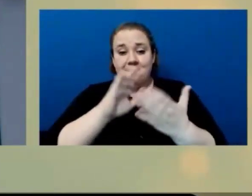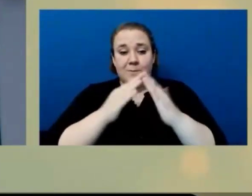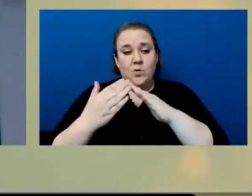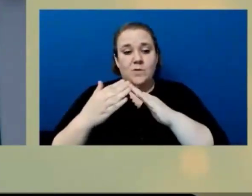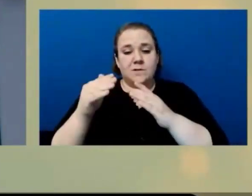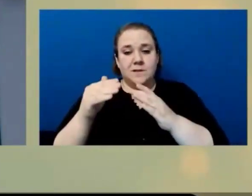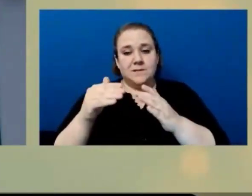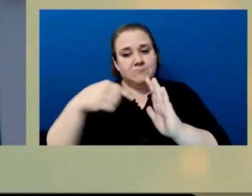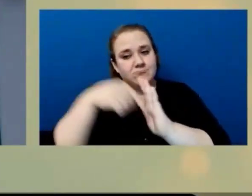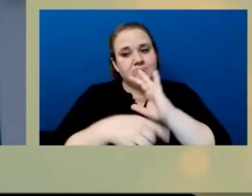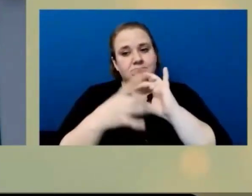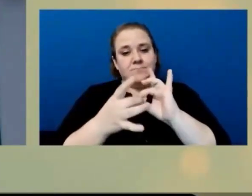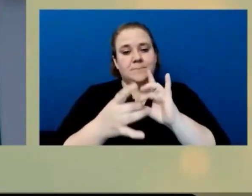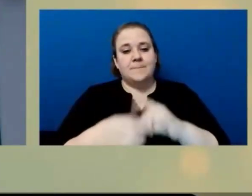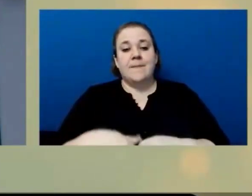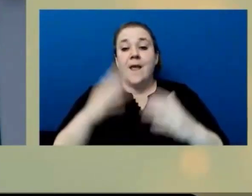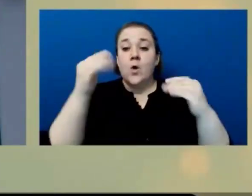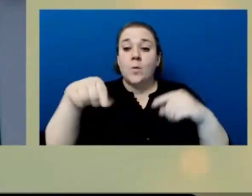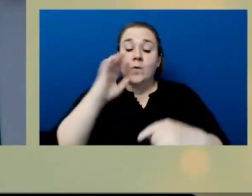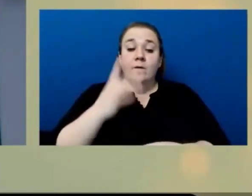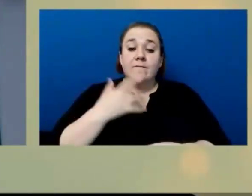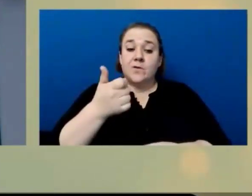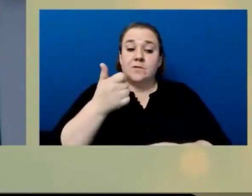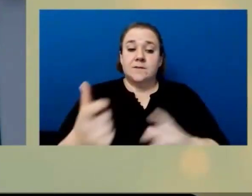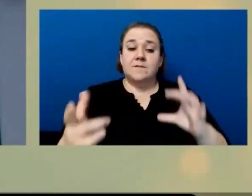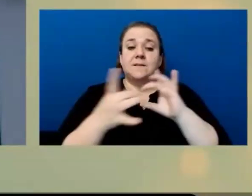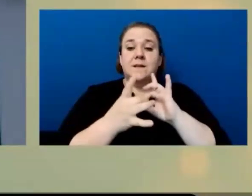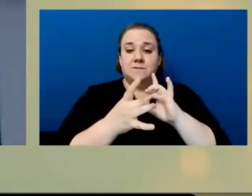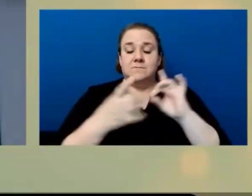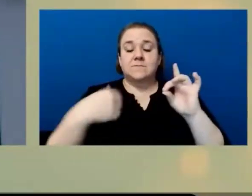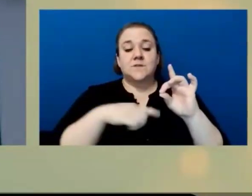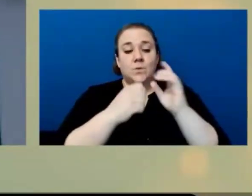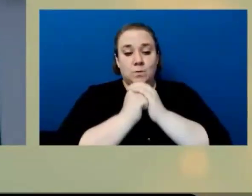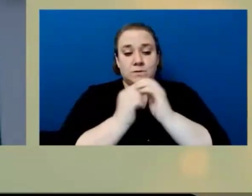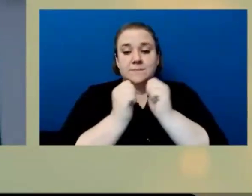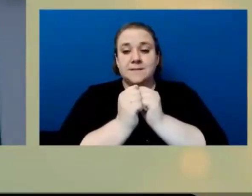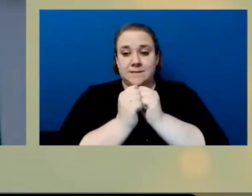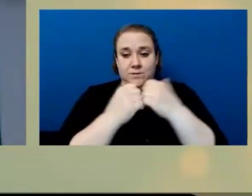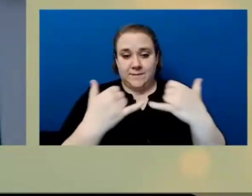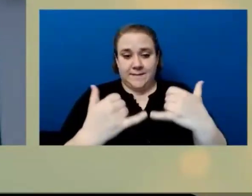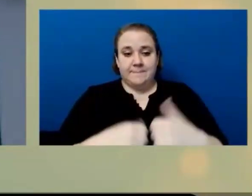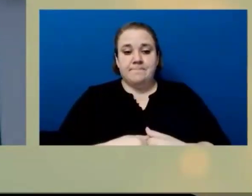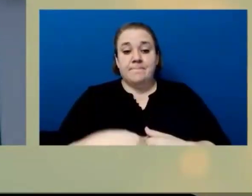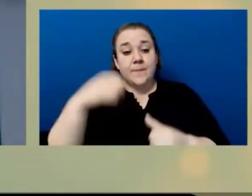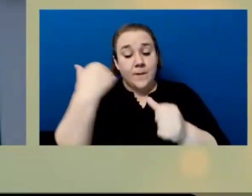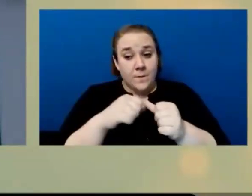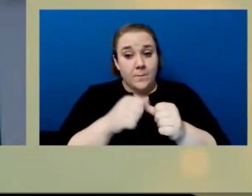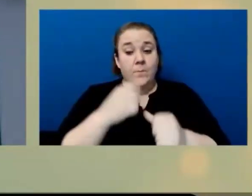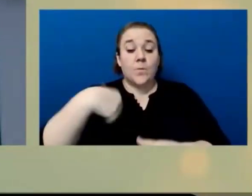and our faith communities so deeply are. I hope you will feel yourself connected as we worship together